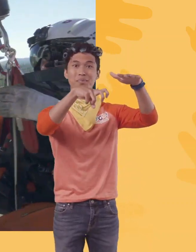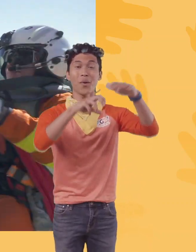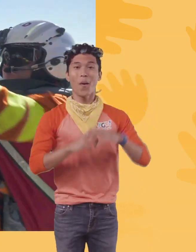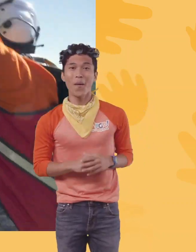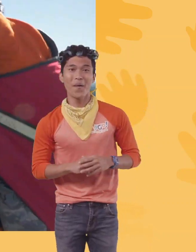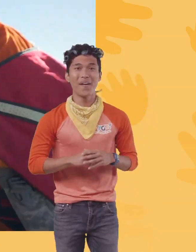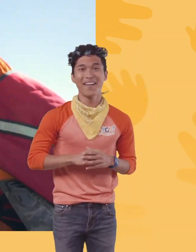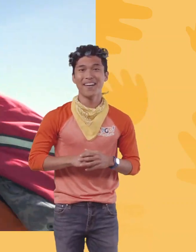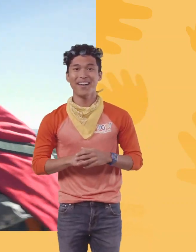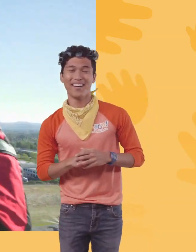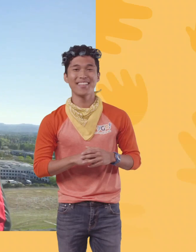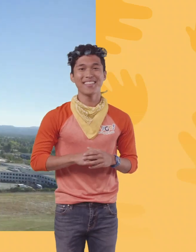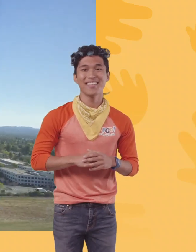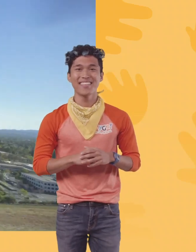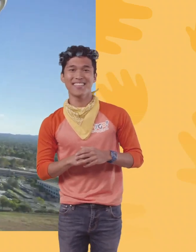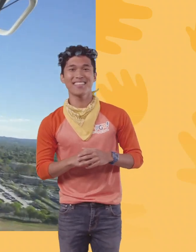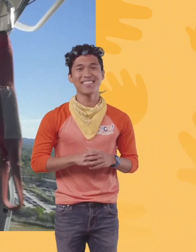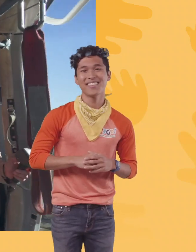sky in the helicopter.